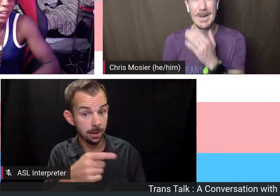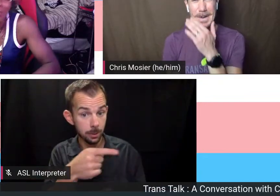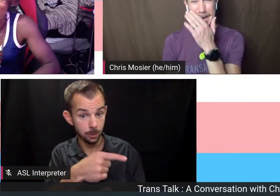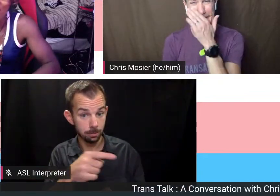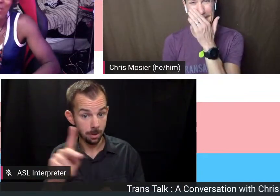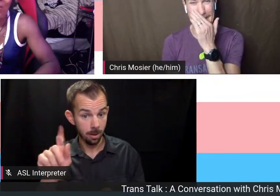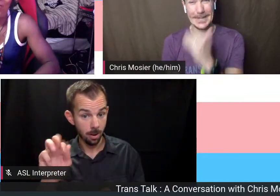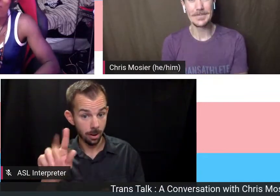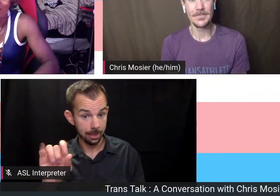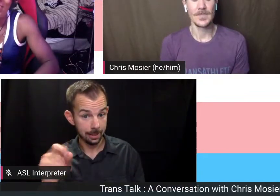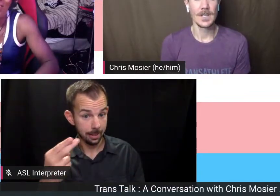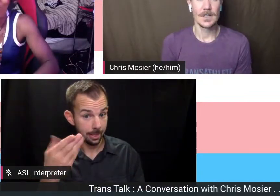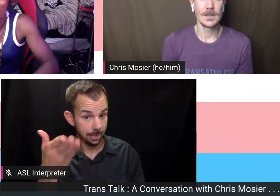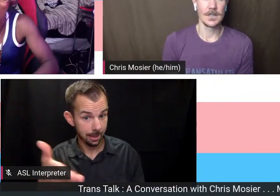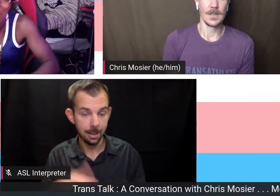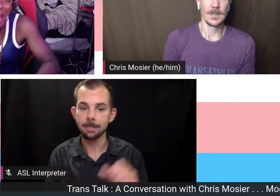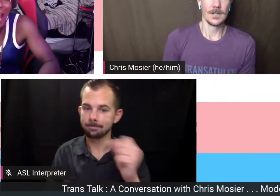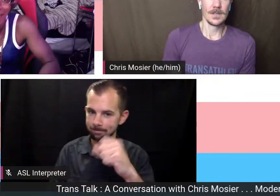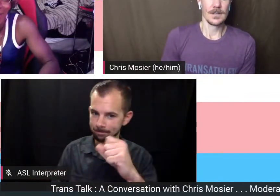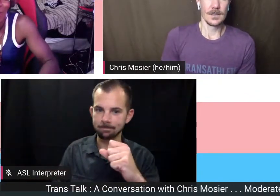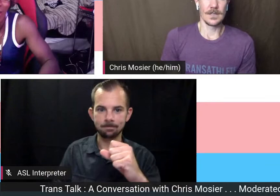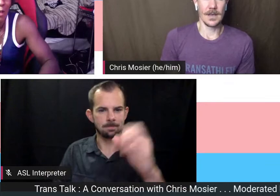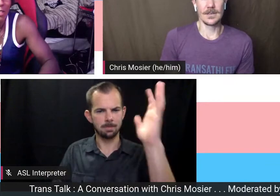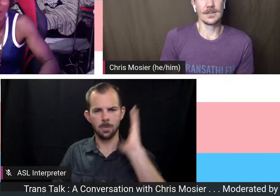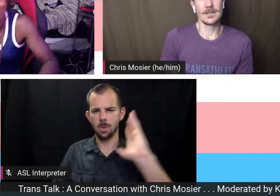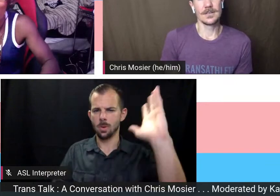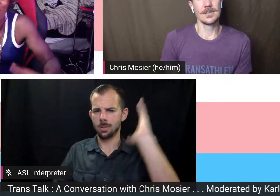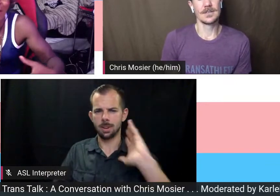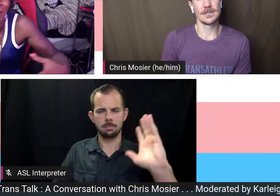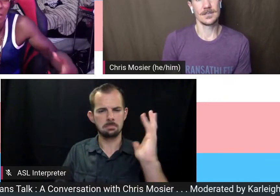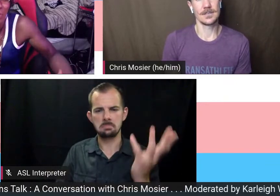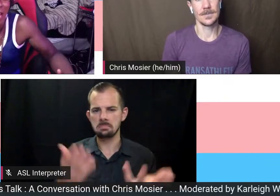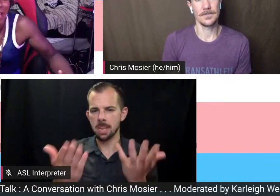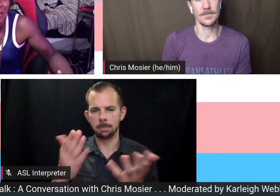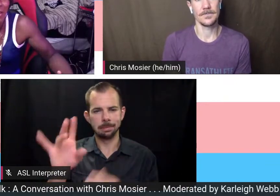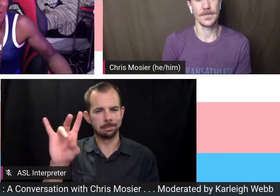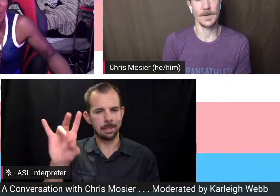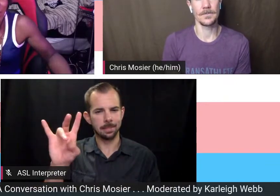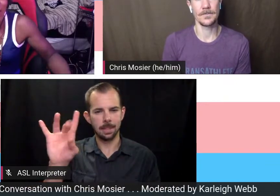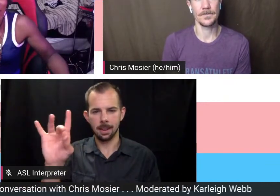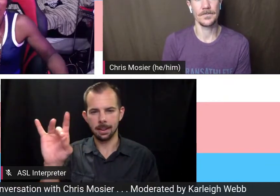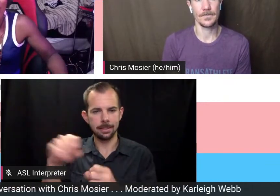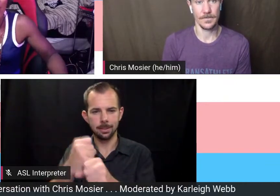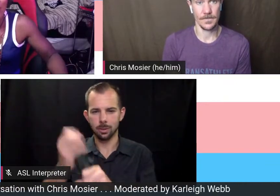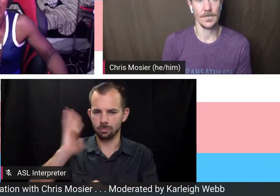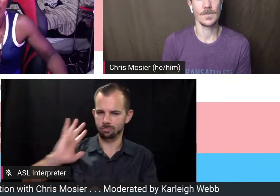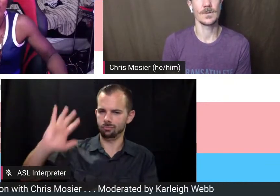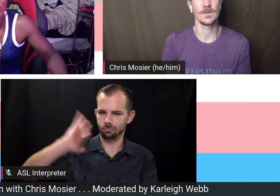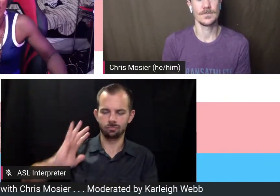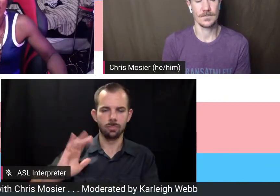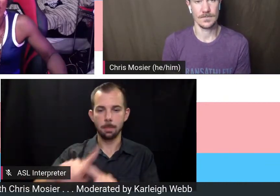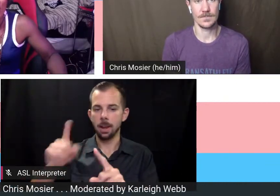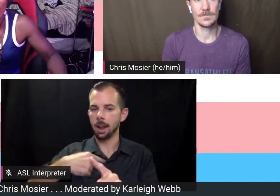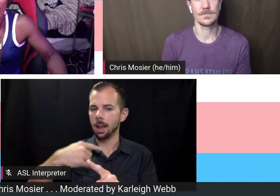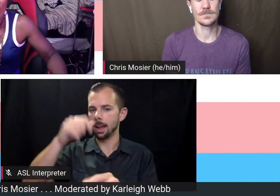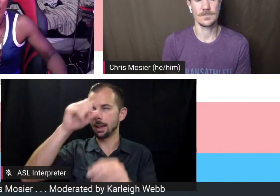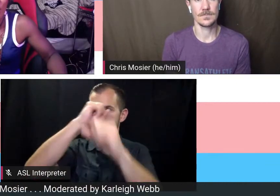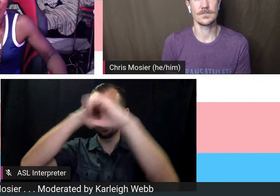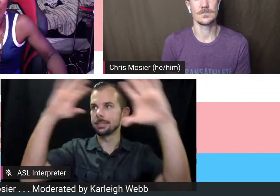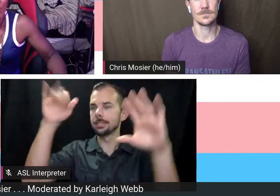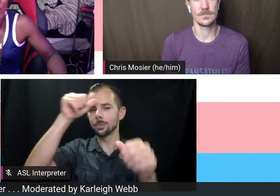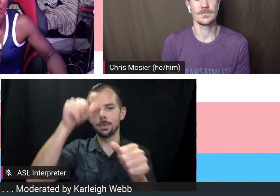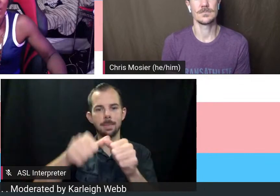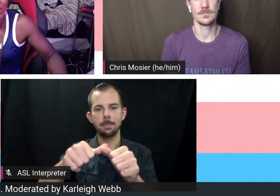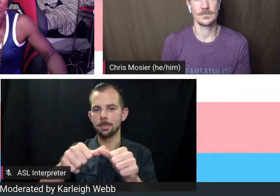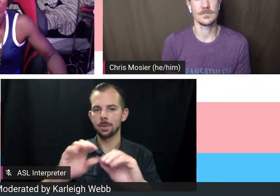about. I mean, that was a while back. That was like 7 or 8 years back. Yeah. But I remember vividly